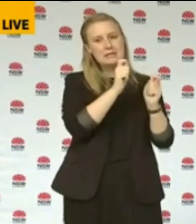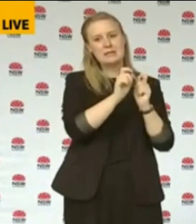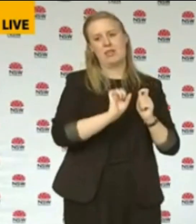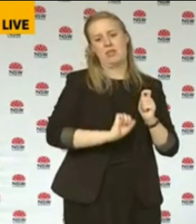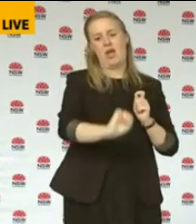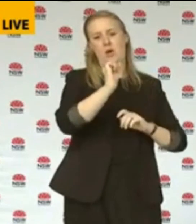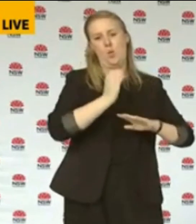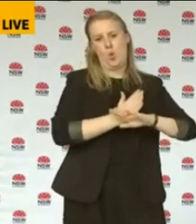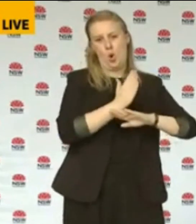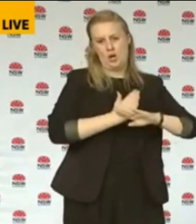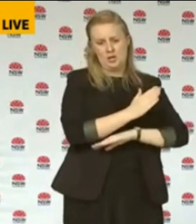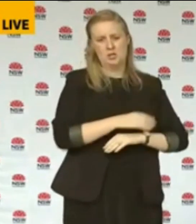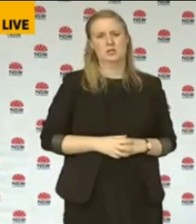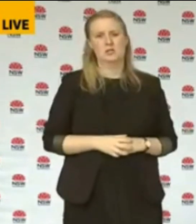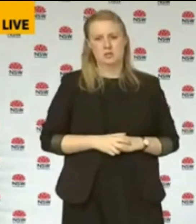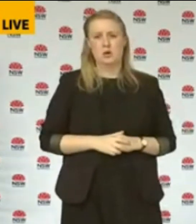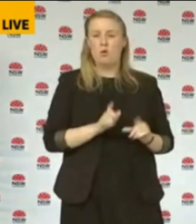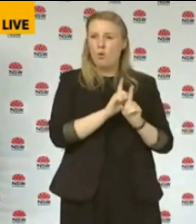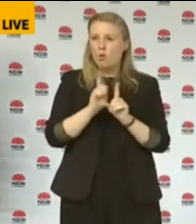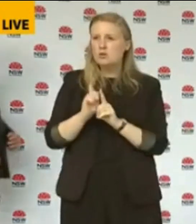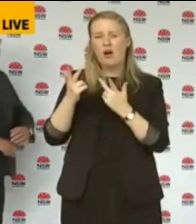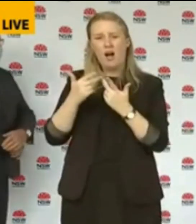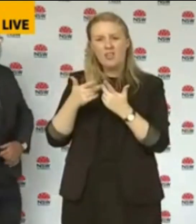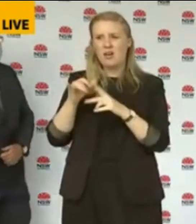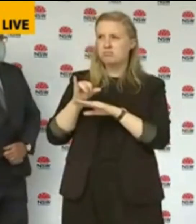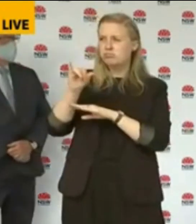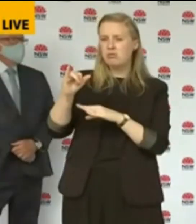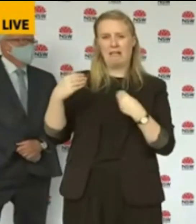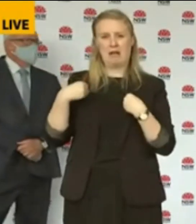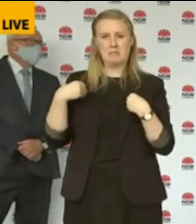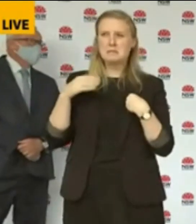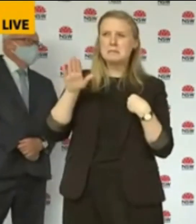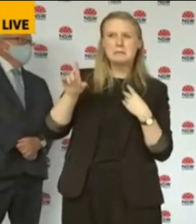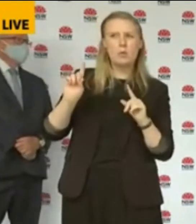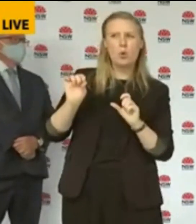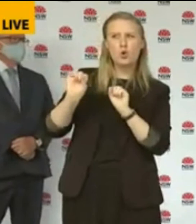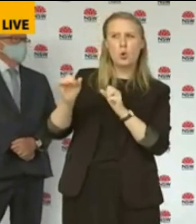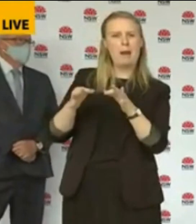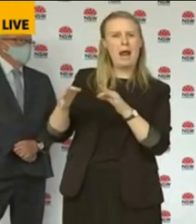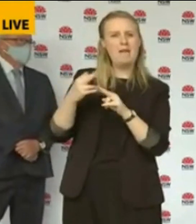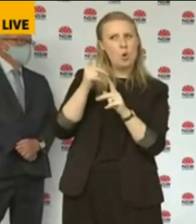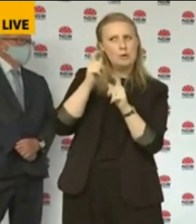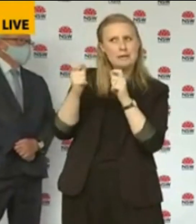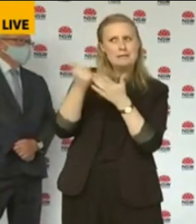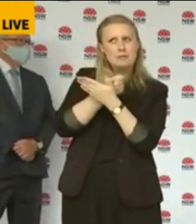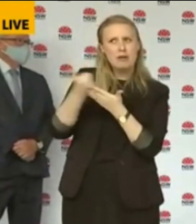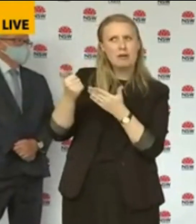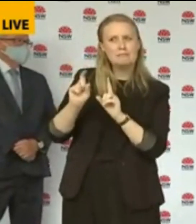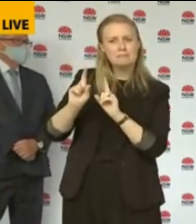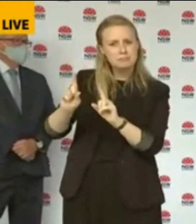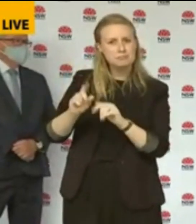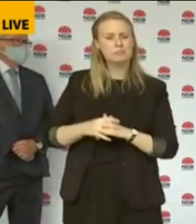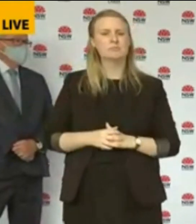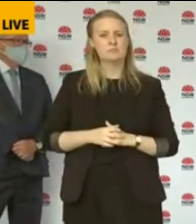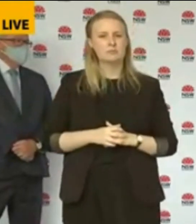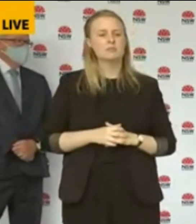the airlines in regards to their testing frequency. A number of the airlines and the Commonwealth has helped us collate that